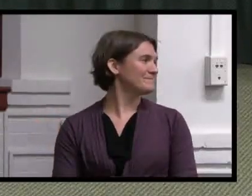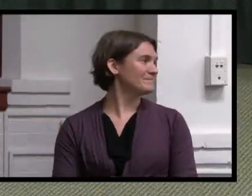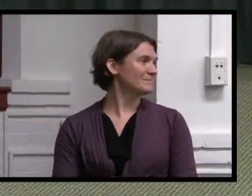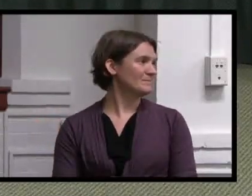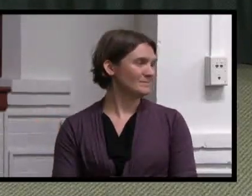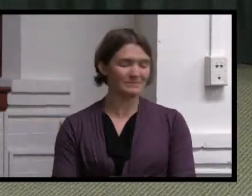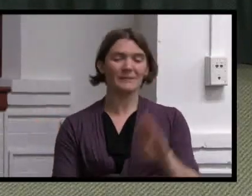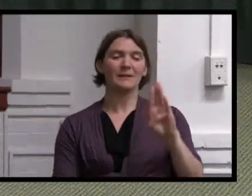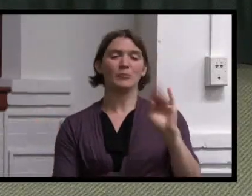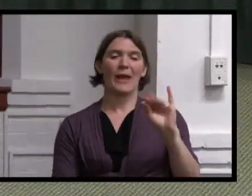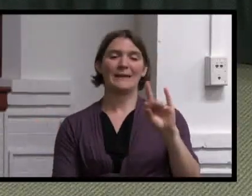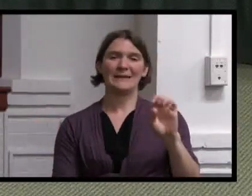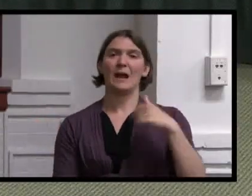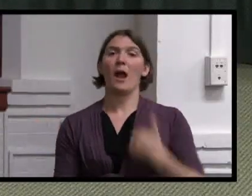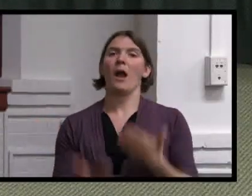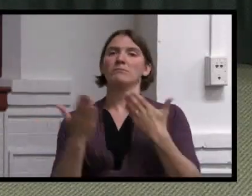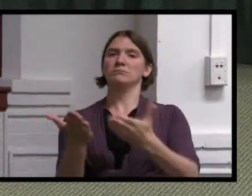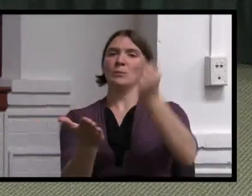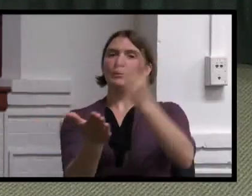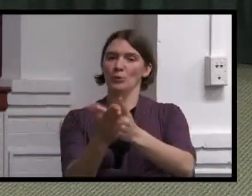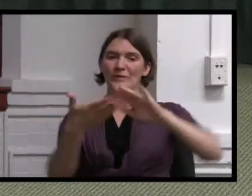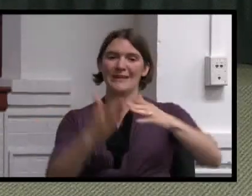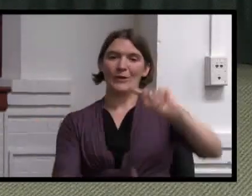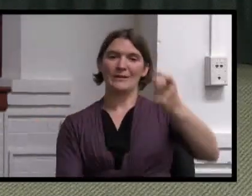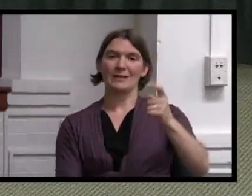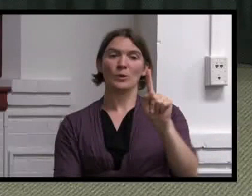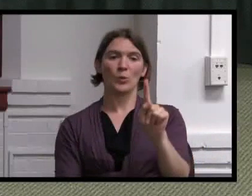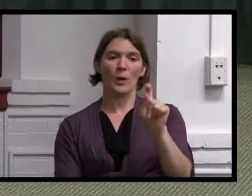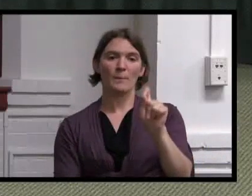to approve a municipal tax rate of